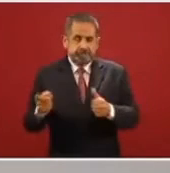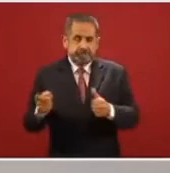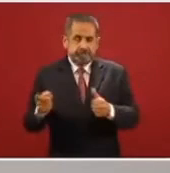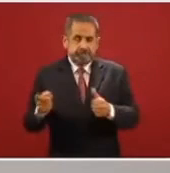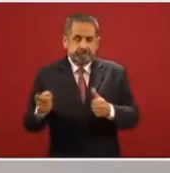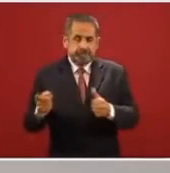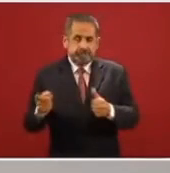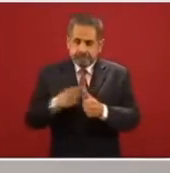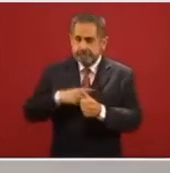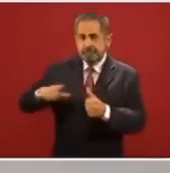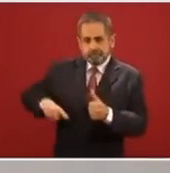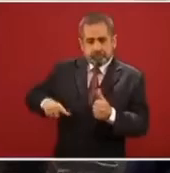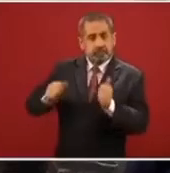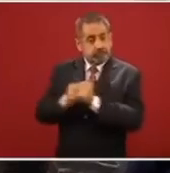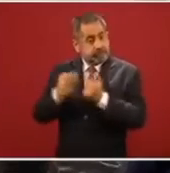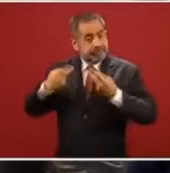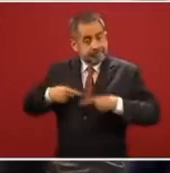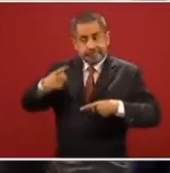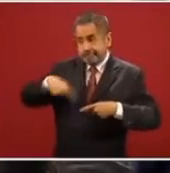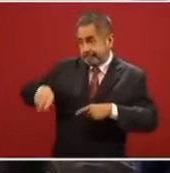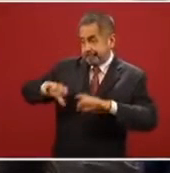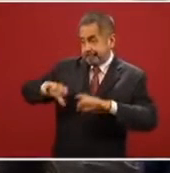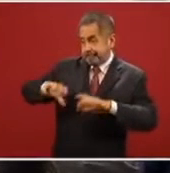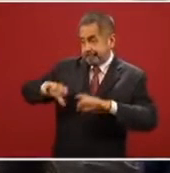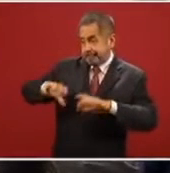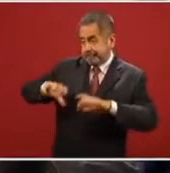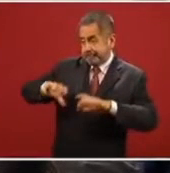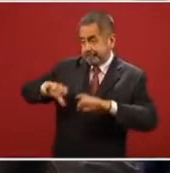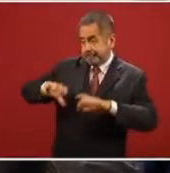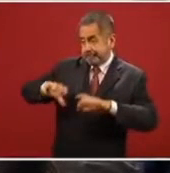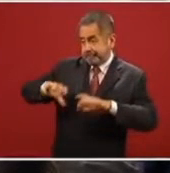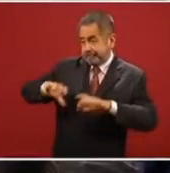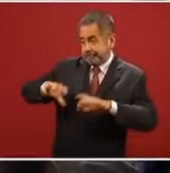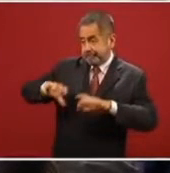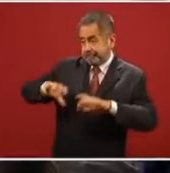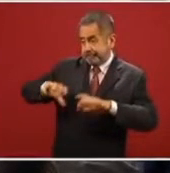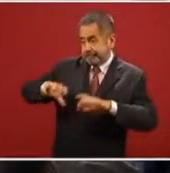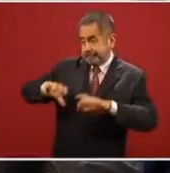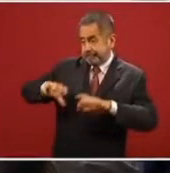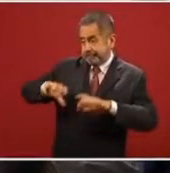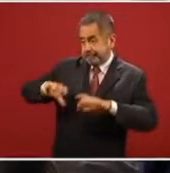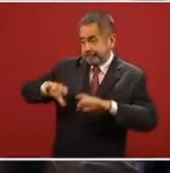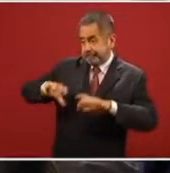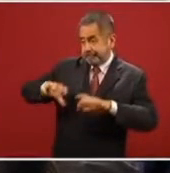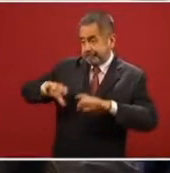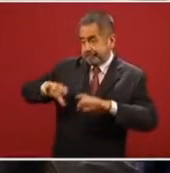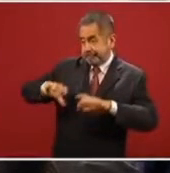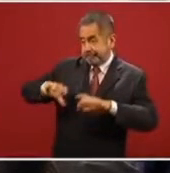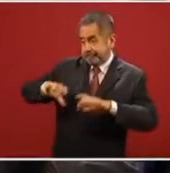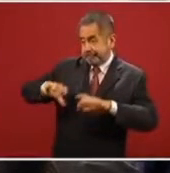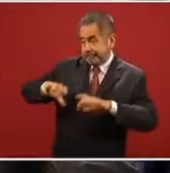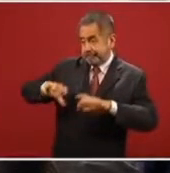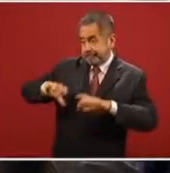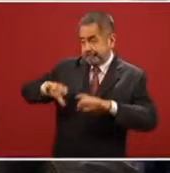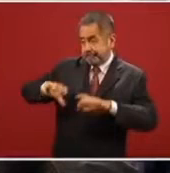response. En México está involucrado todo And in Mexico, the